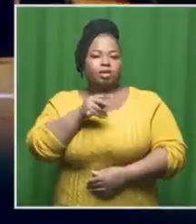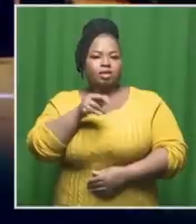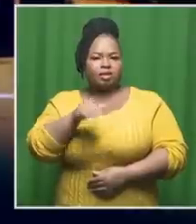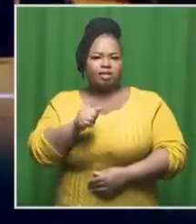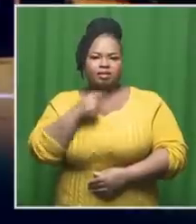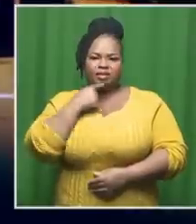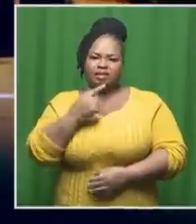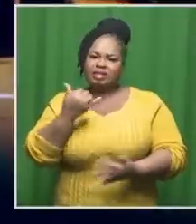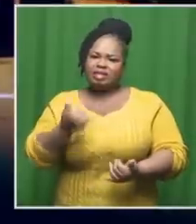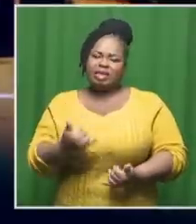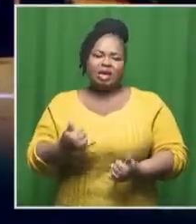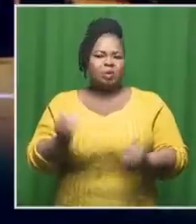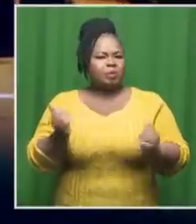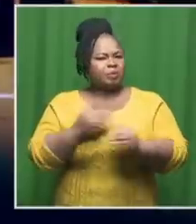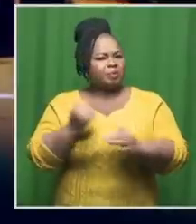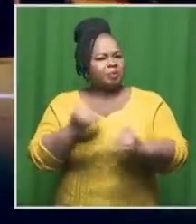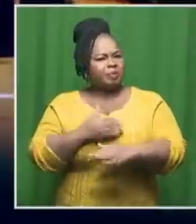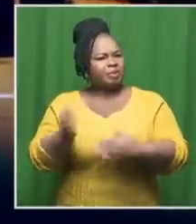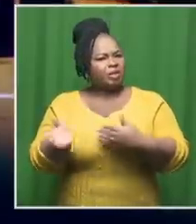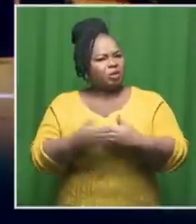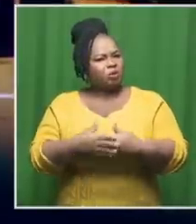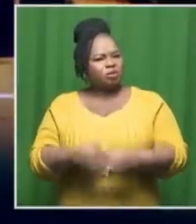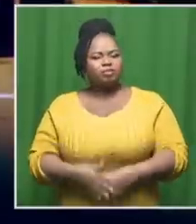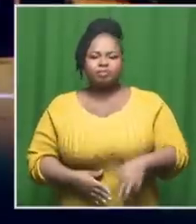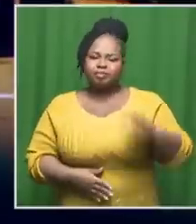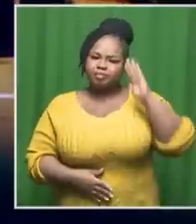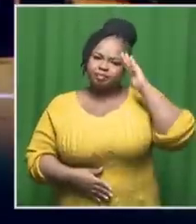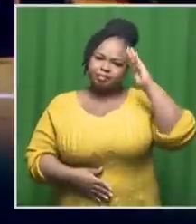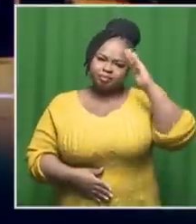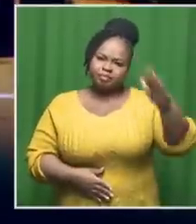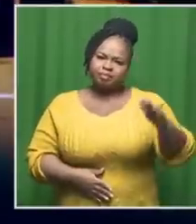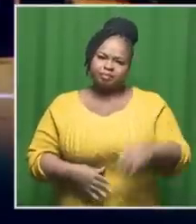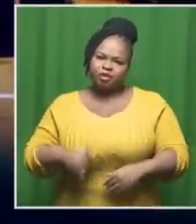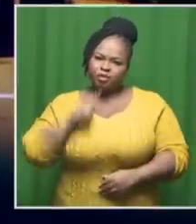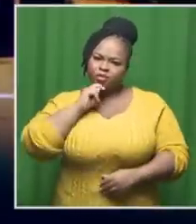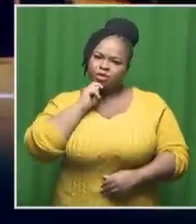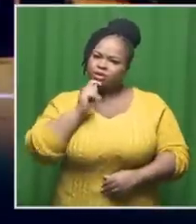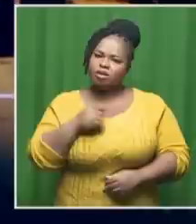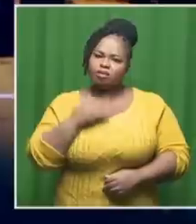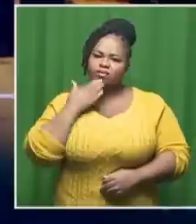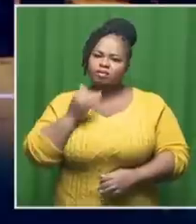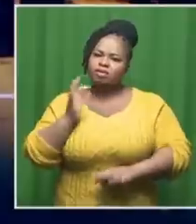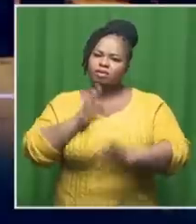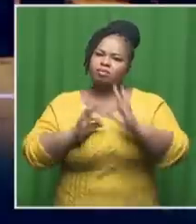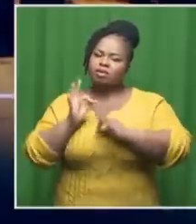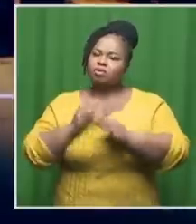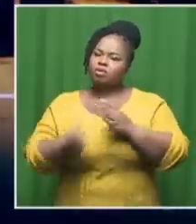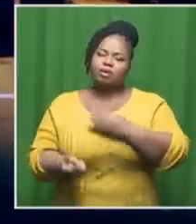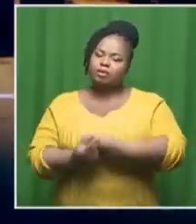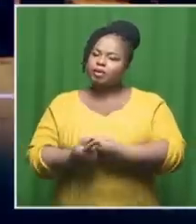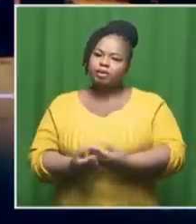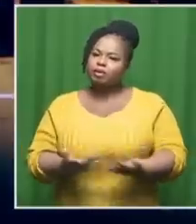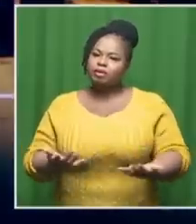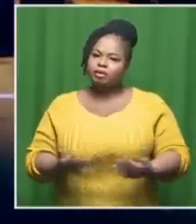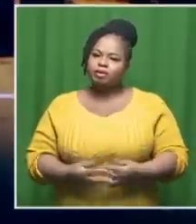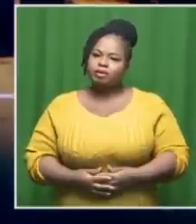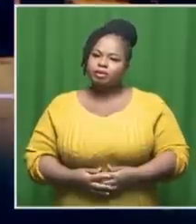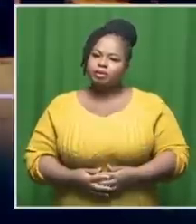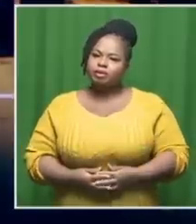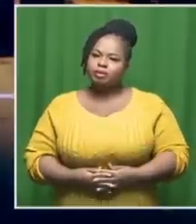says currently the highway is closed to traffic. A very good morning to you, Tanya. Thank you so much for joining us. Just tell us what exactly